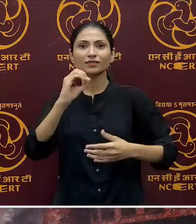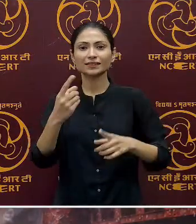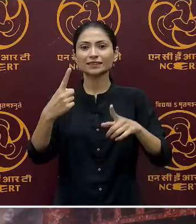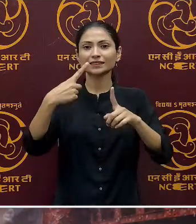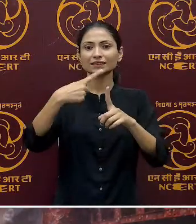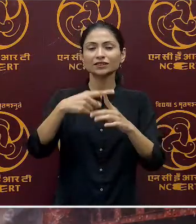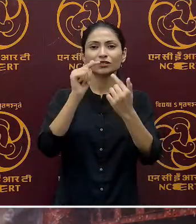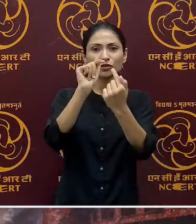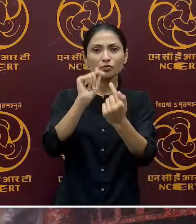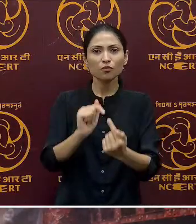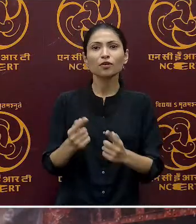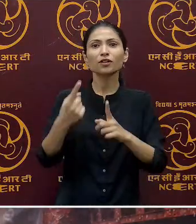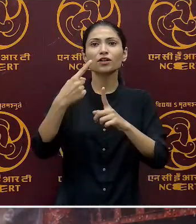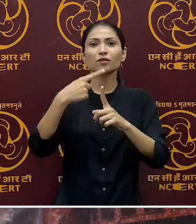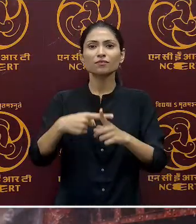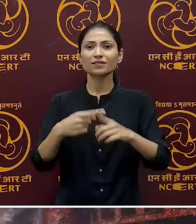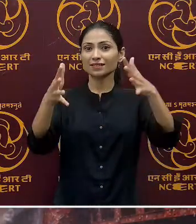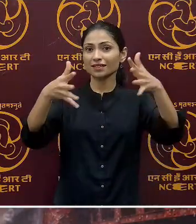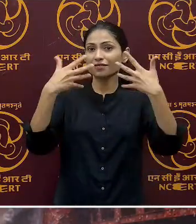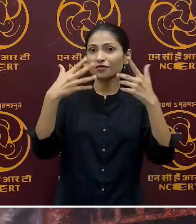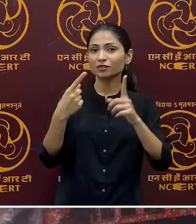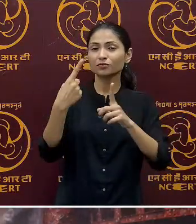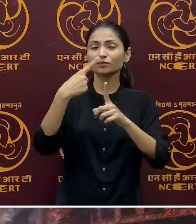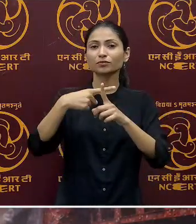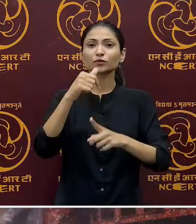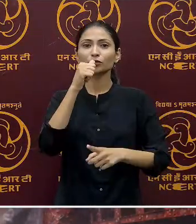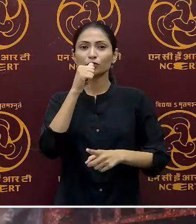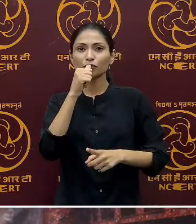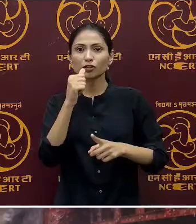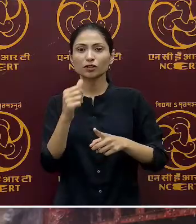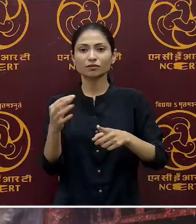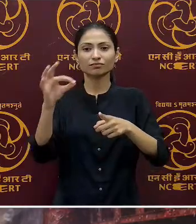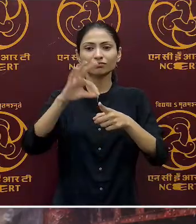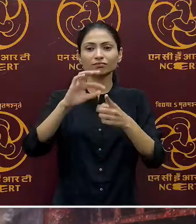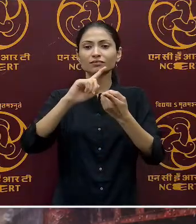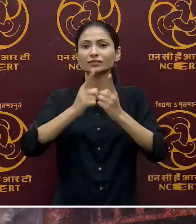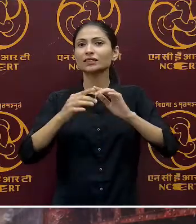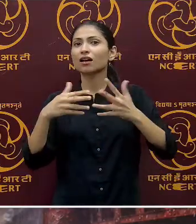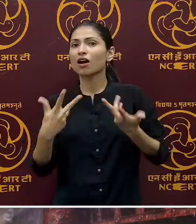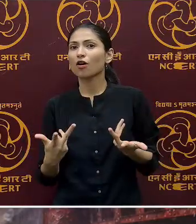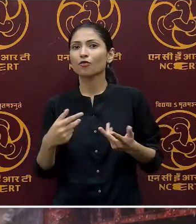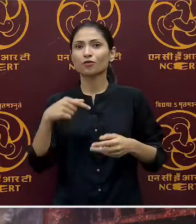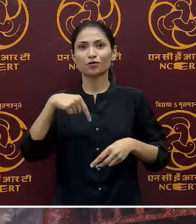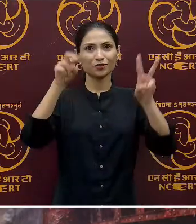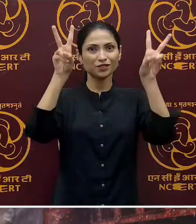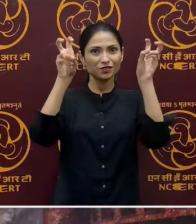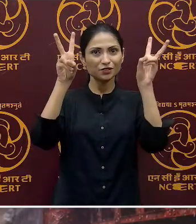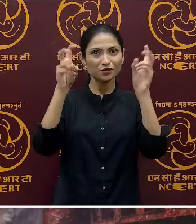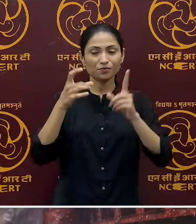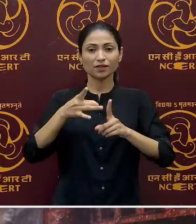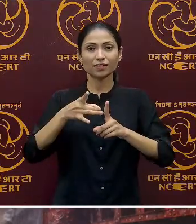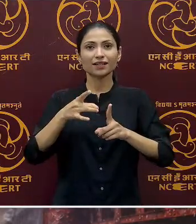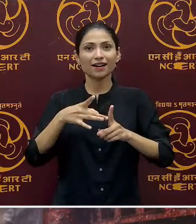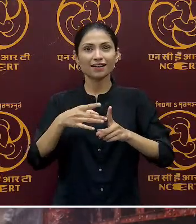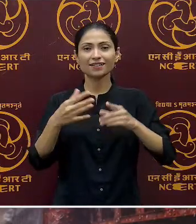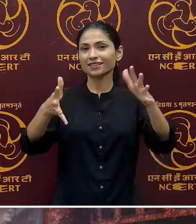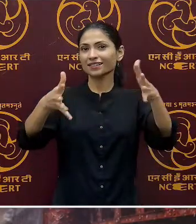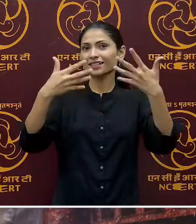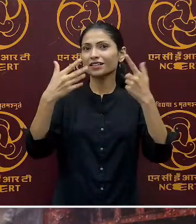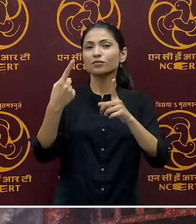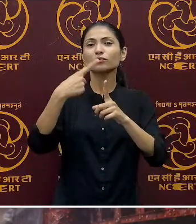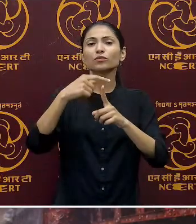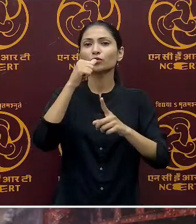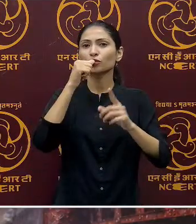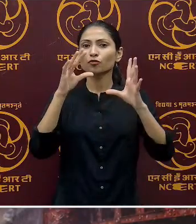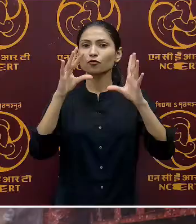heat and effect of air and water on iron. So, today's topic is of effect of air and water on iron. So, if we click on this, then you